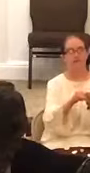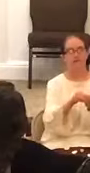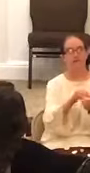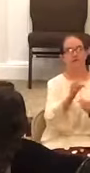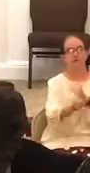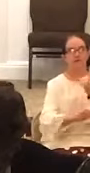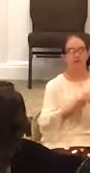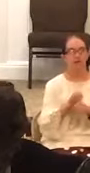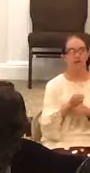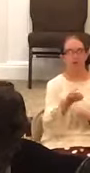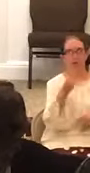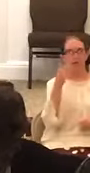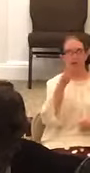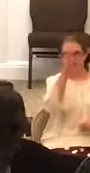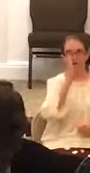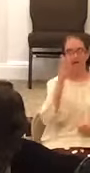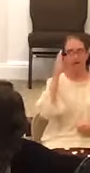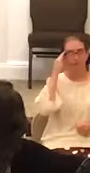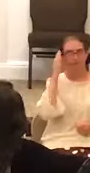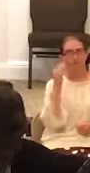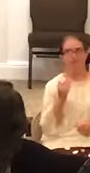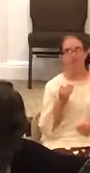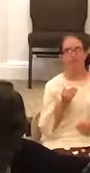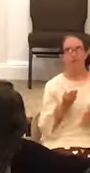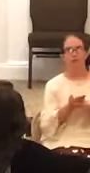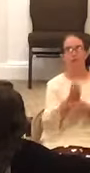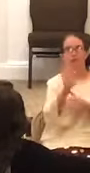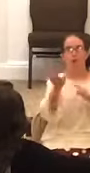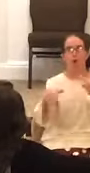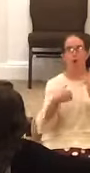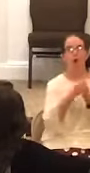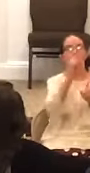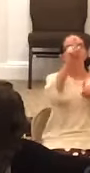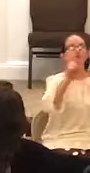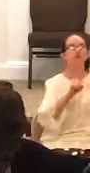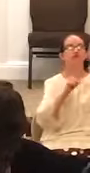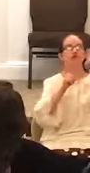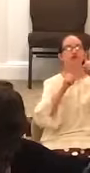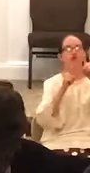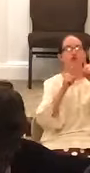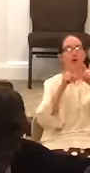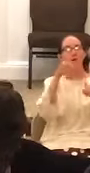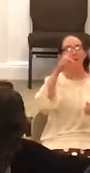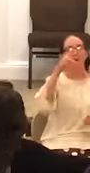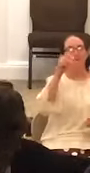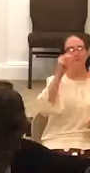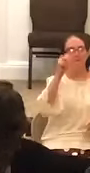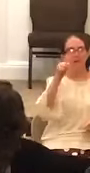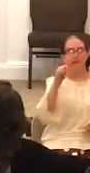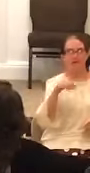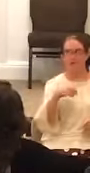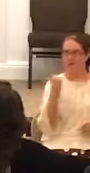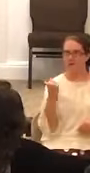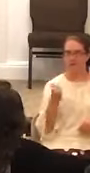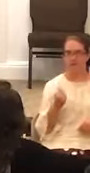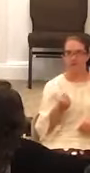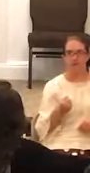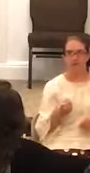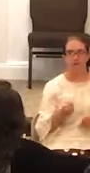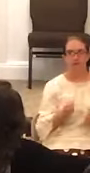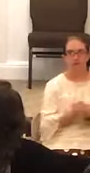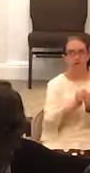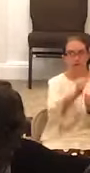Who only knows? Only God knows. But it goes through all those stars and planets and all those other solar systems, and it goes